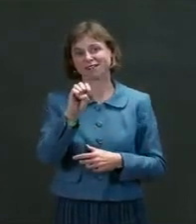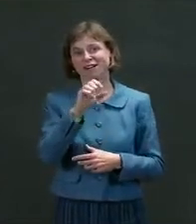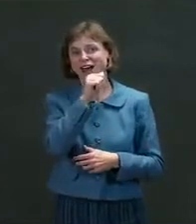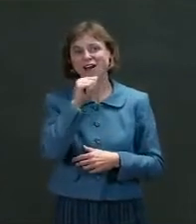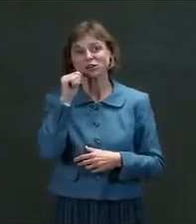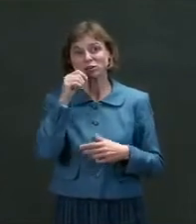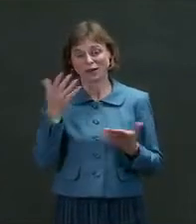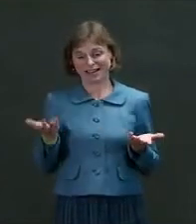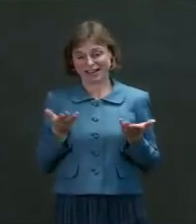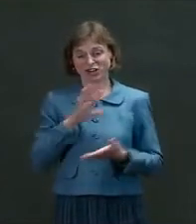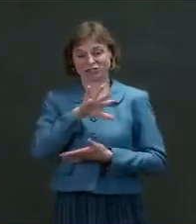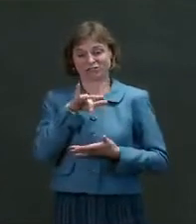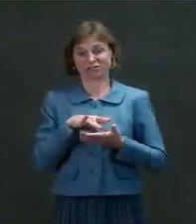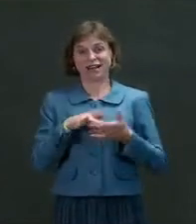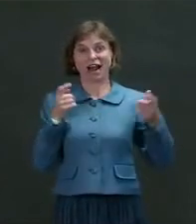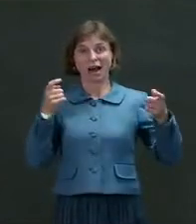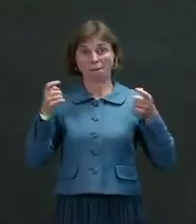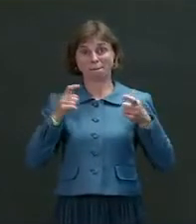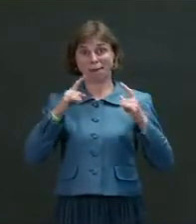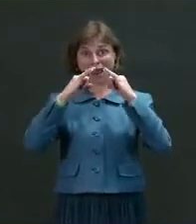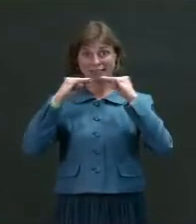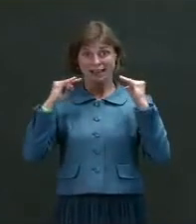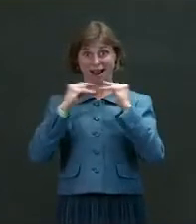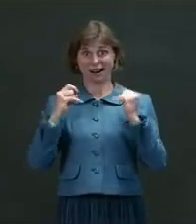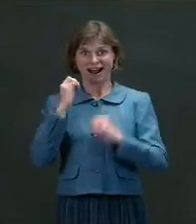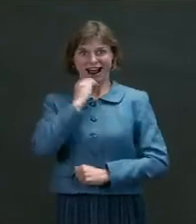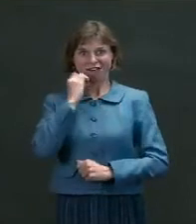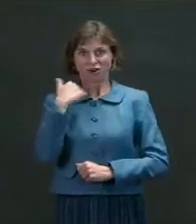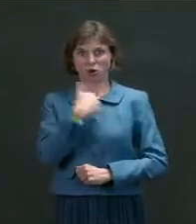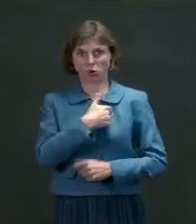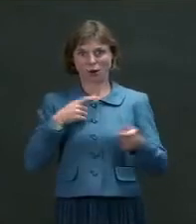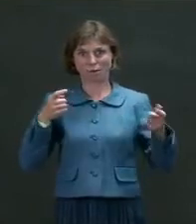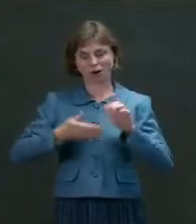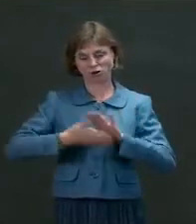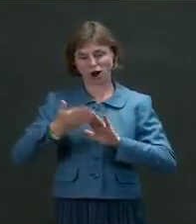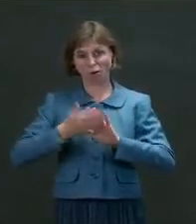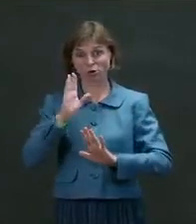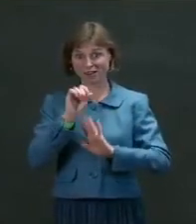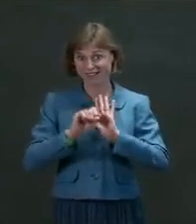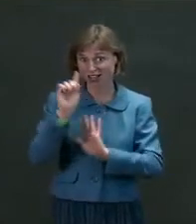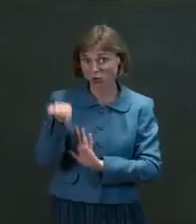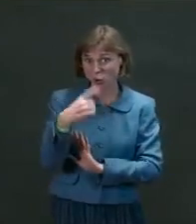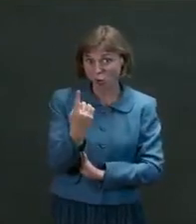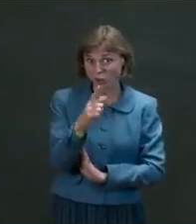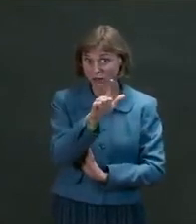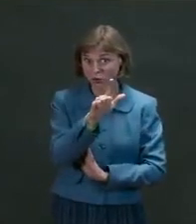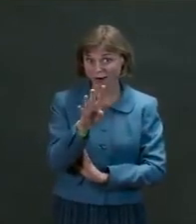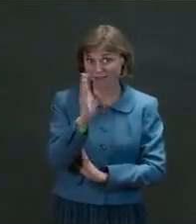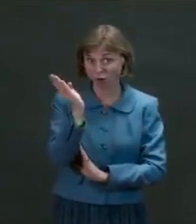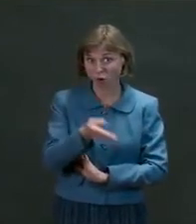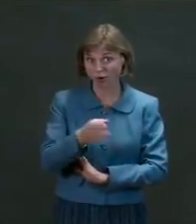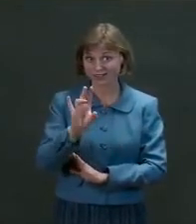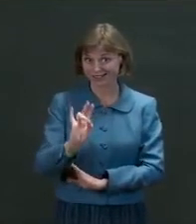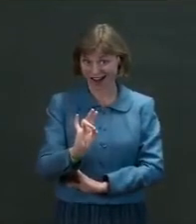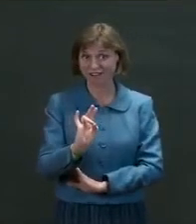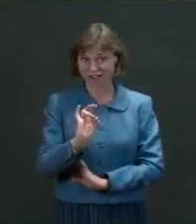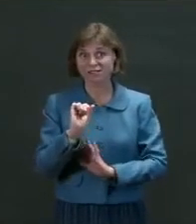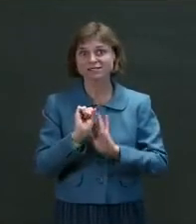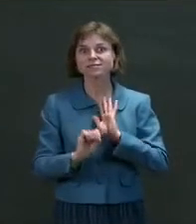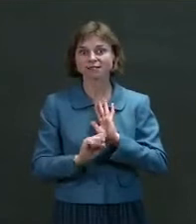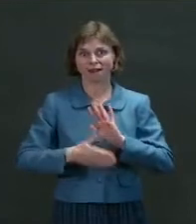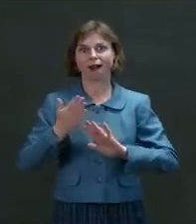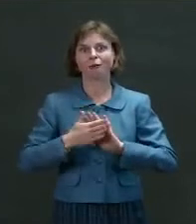tent where we manage the day-to-day operations of the state's only and 24/7 state-operated vaccination